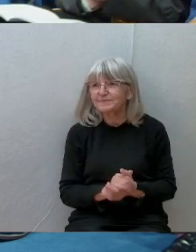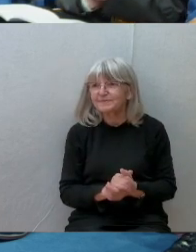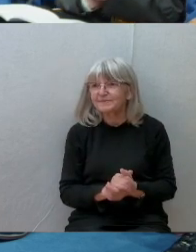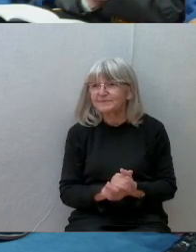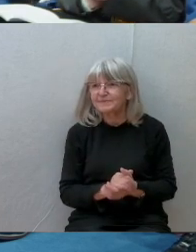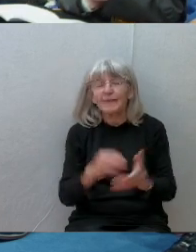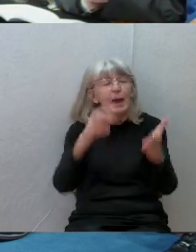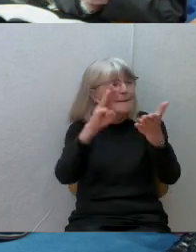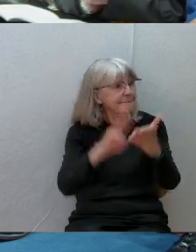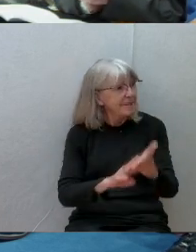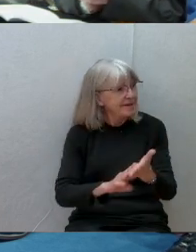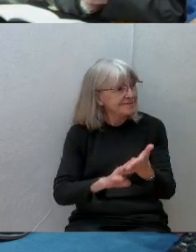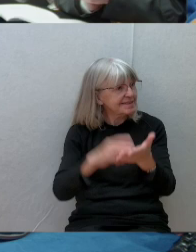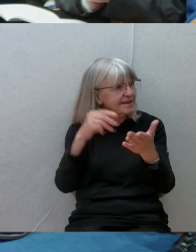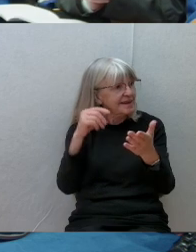Mercy Savoeda.